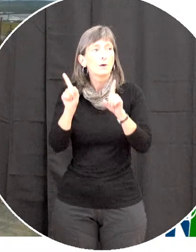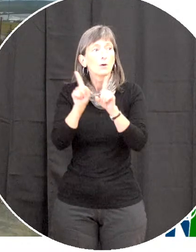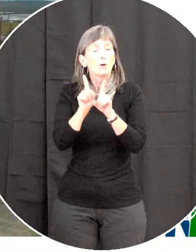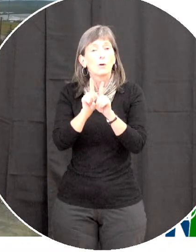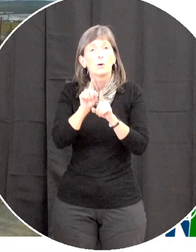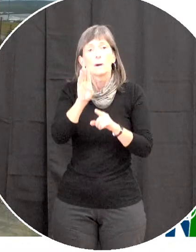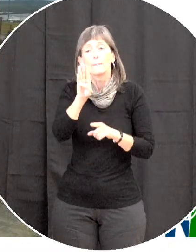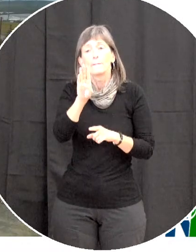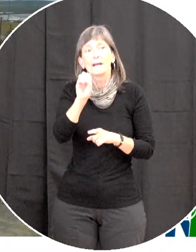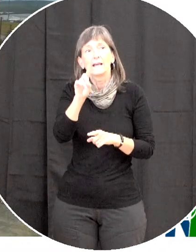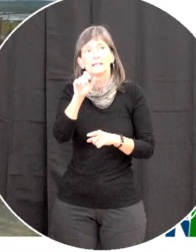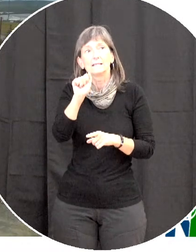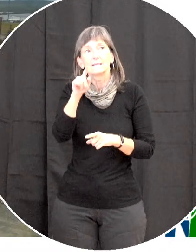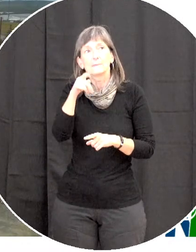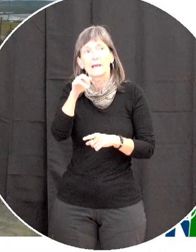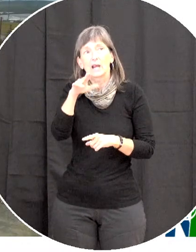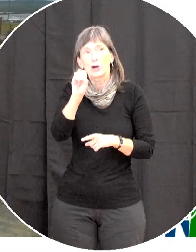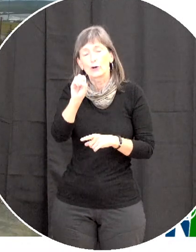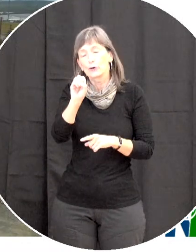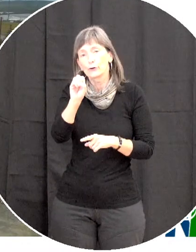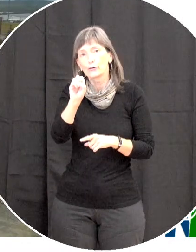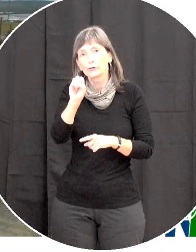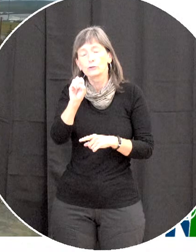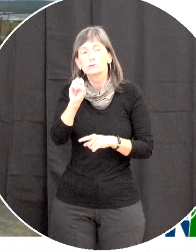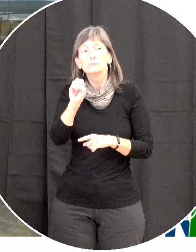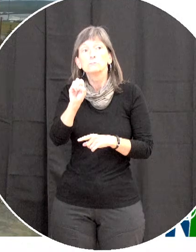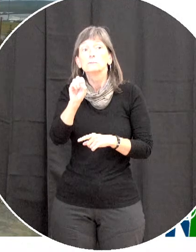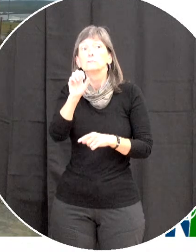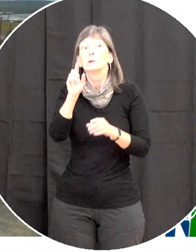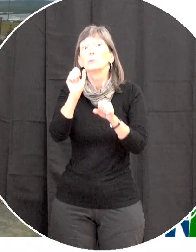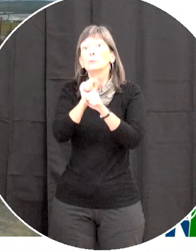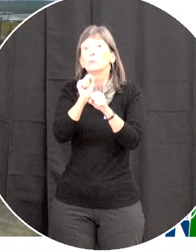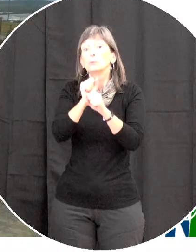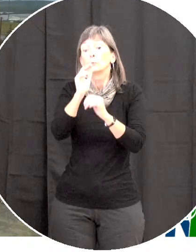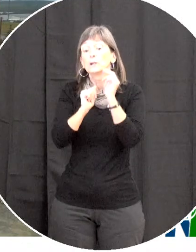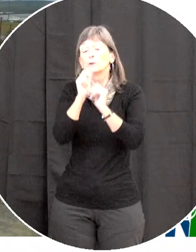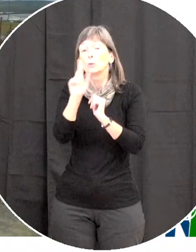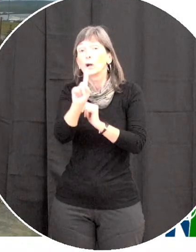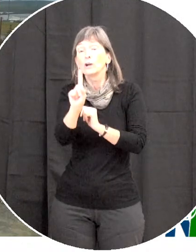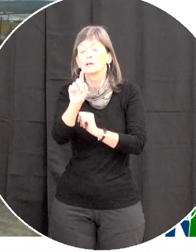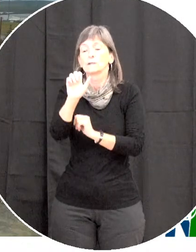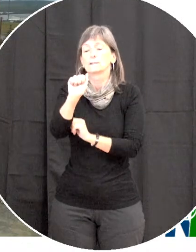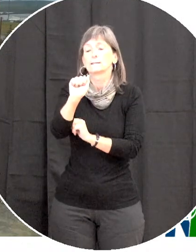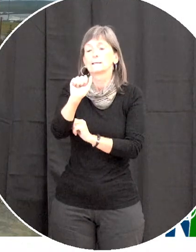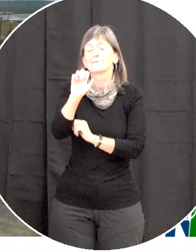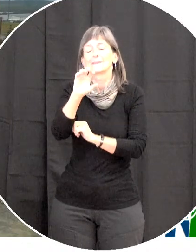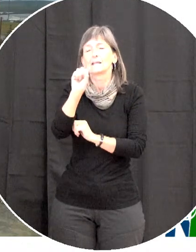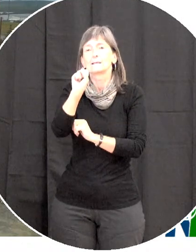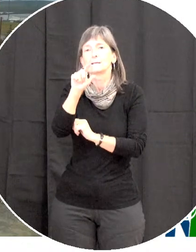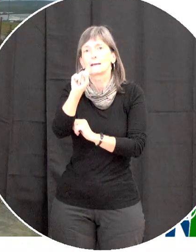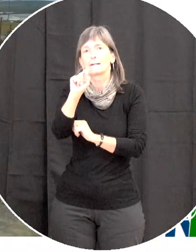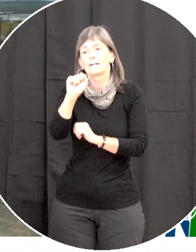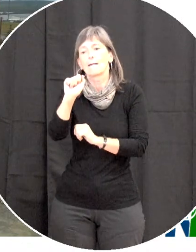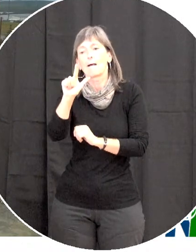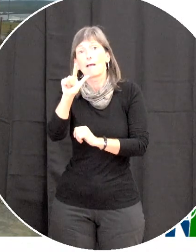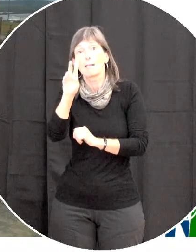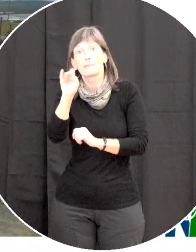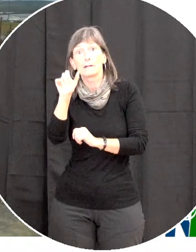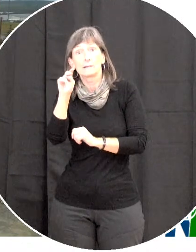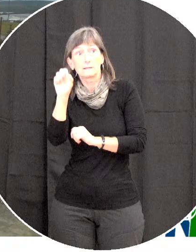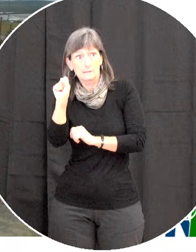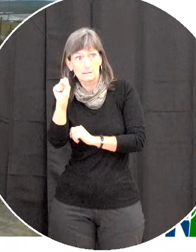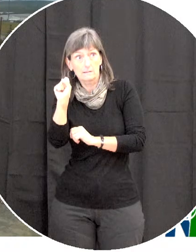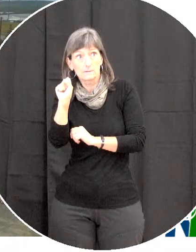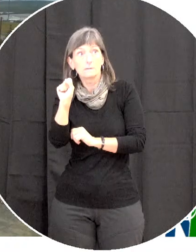Academy. The new school is being constructed in St. Albans, and it replaces the burned out facility that was in Milltown. The